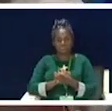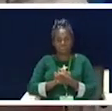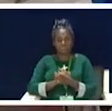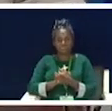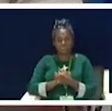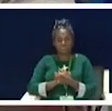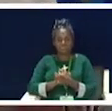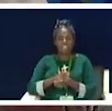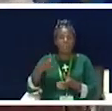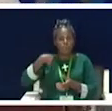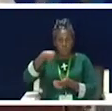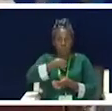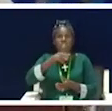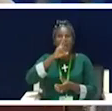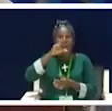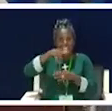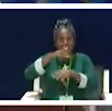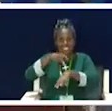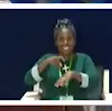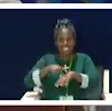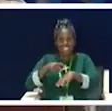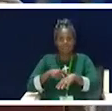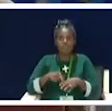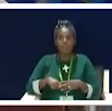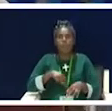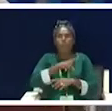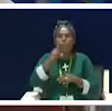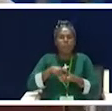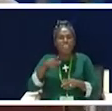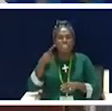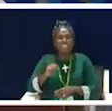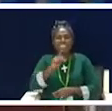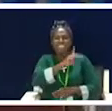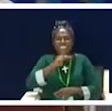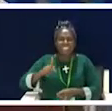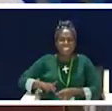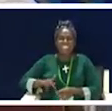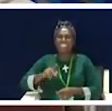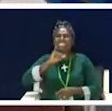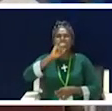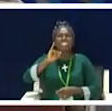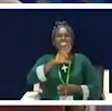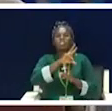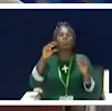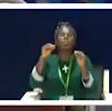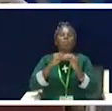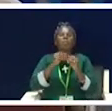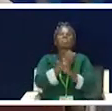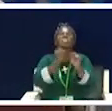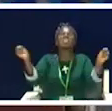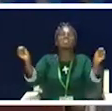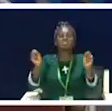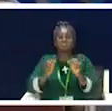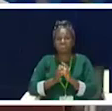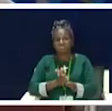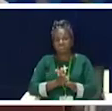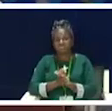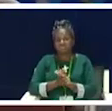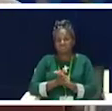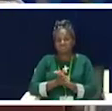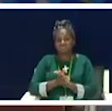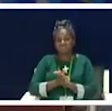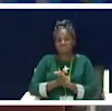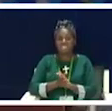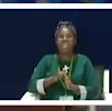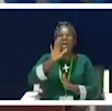We are in a time when the king is no longer saved by the multitude of